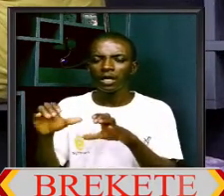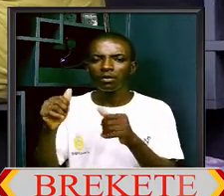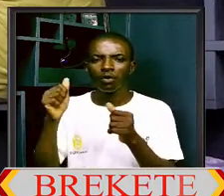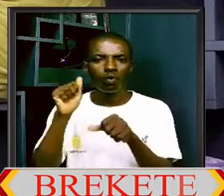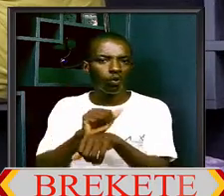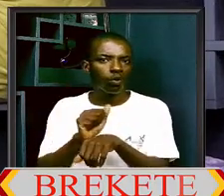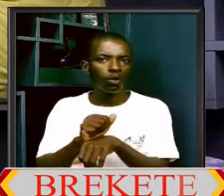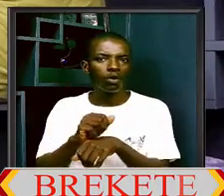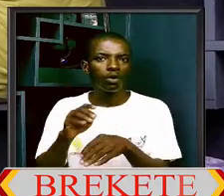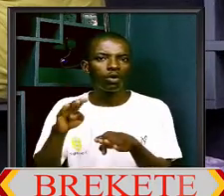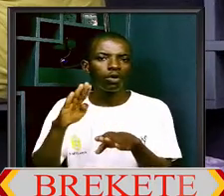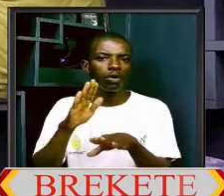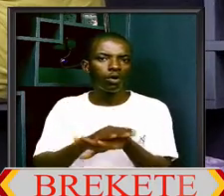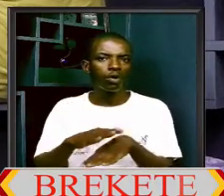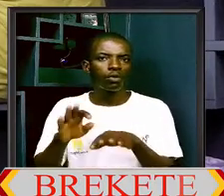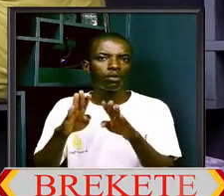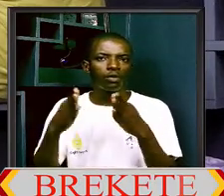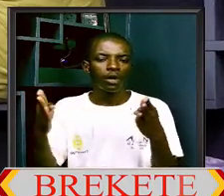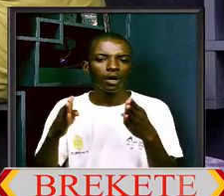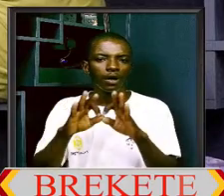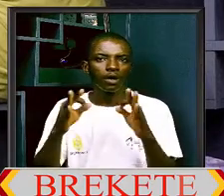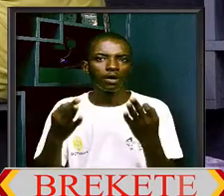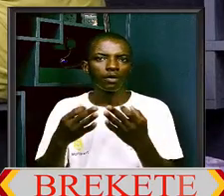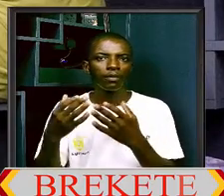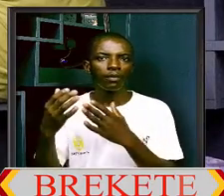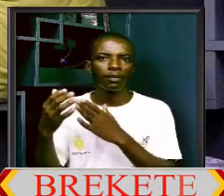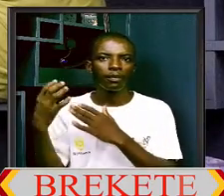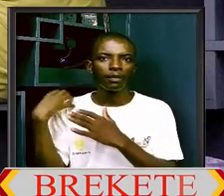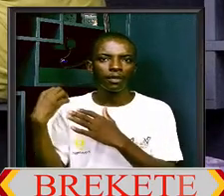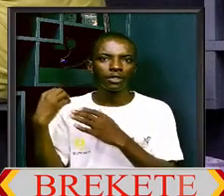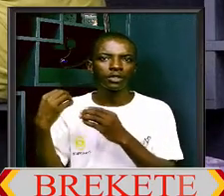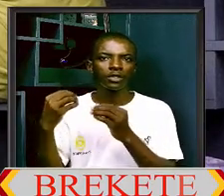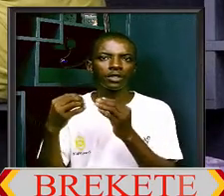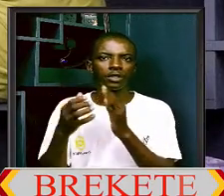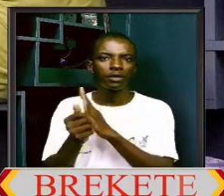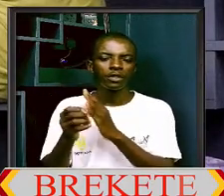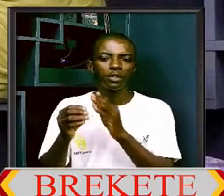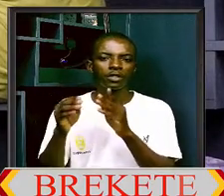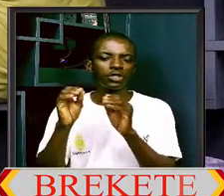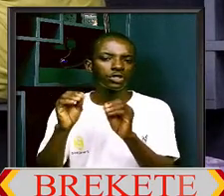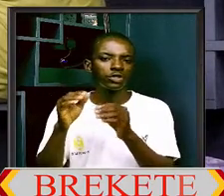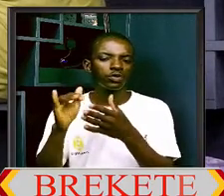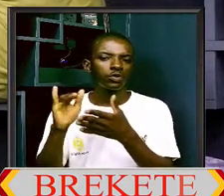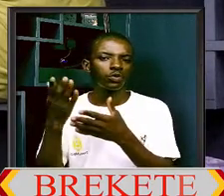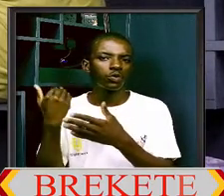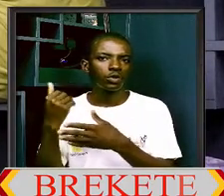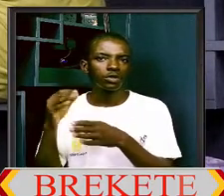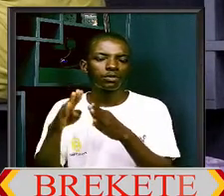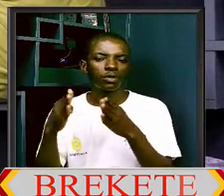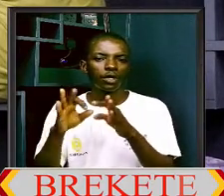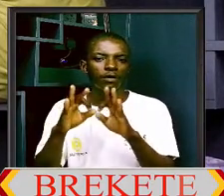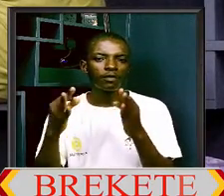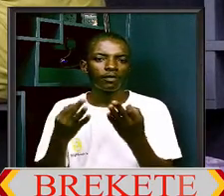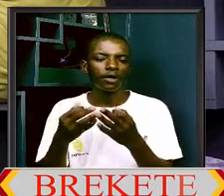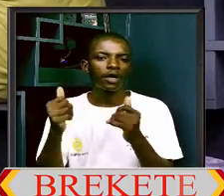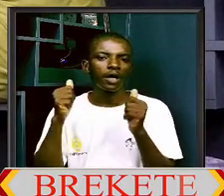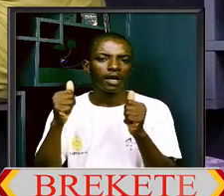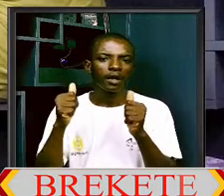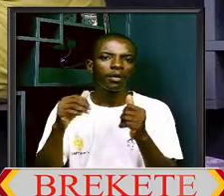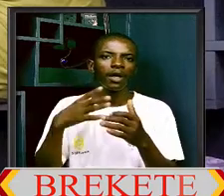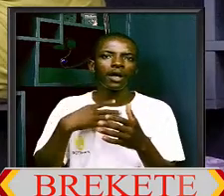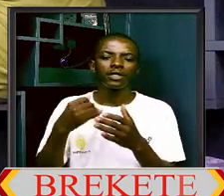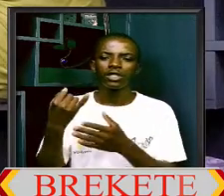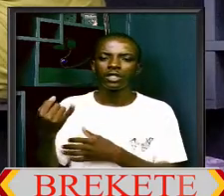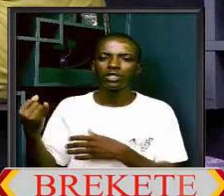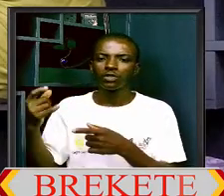work on bre family my Master's thesis was on Breet the bre Academy as